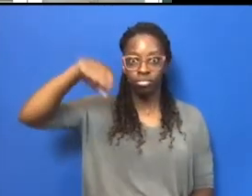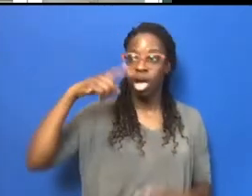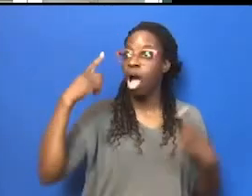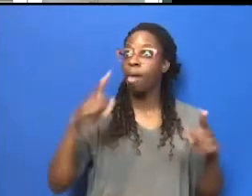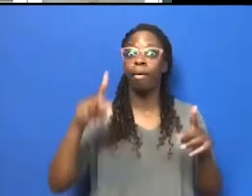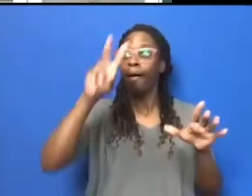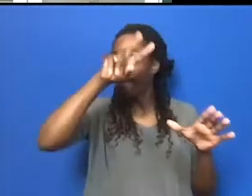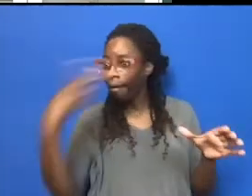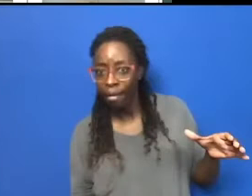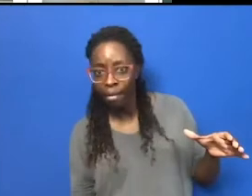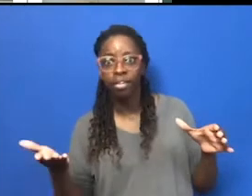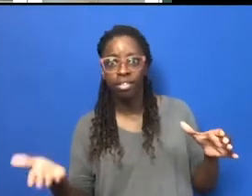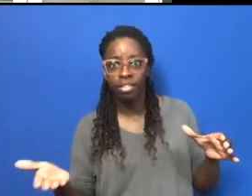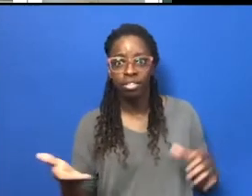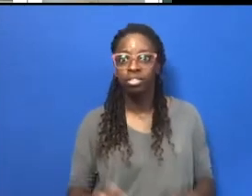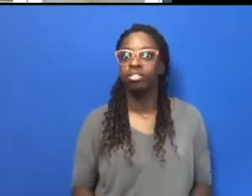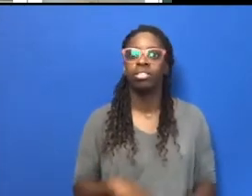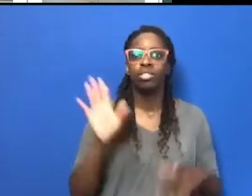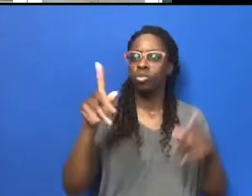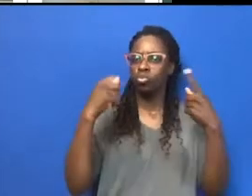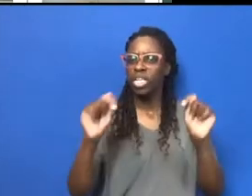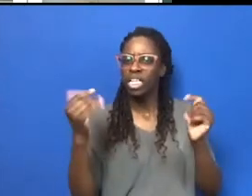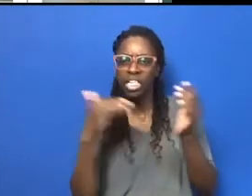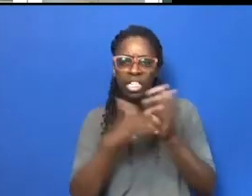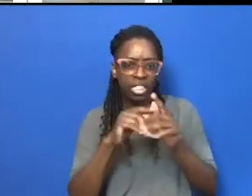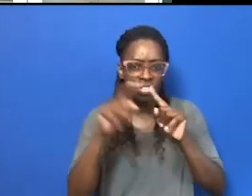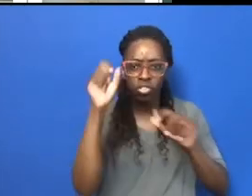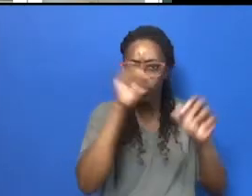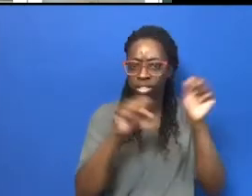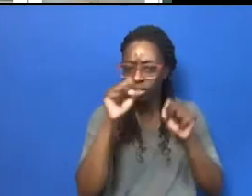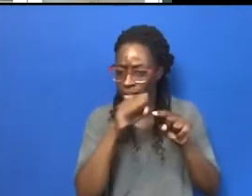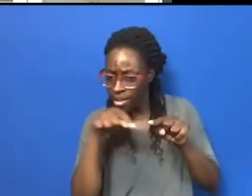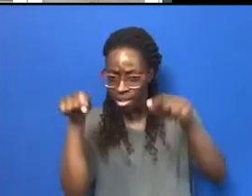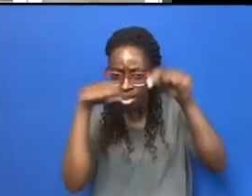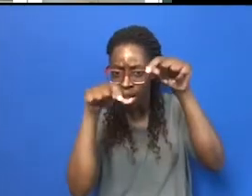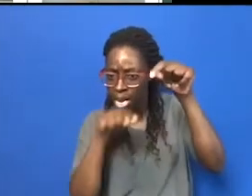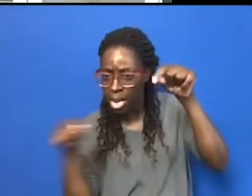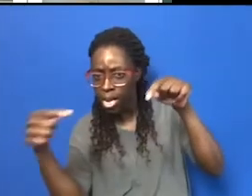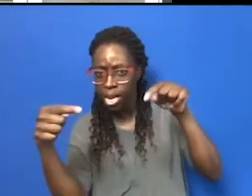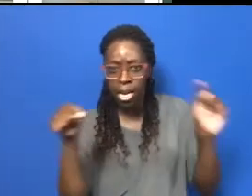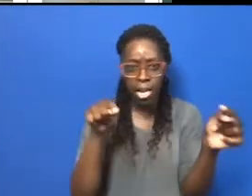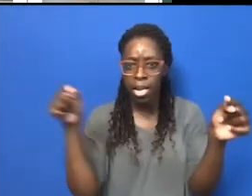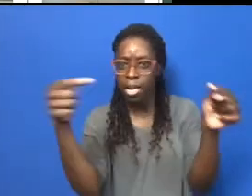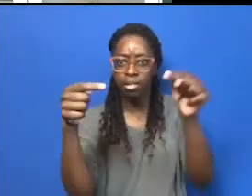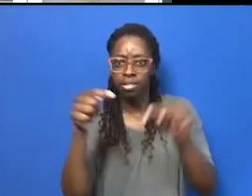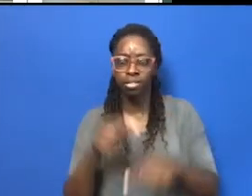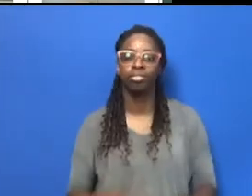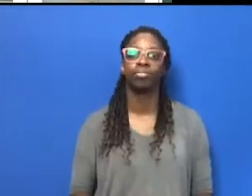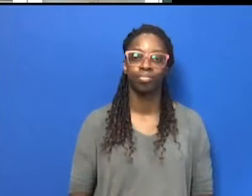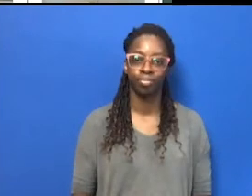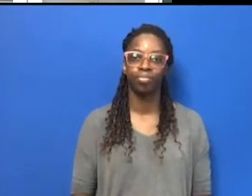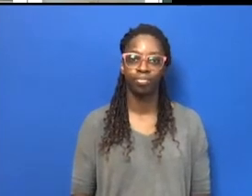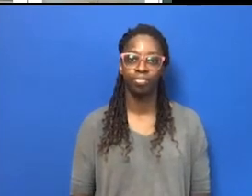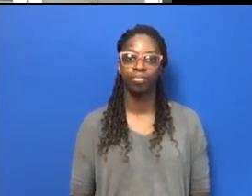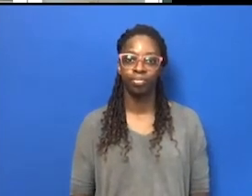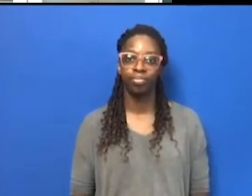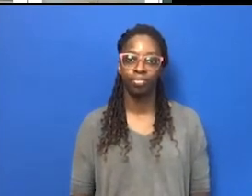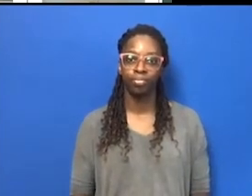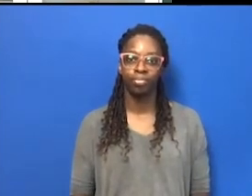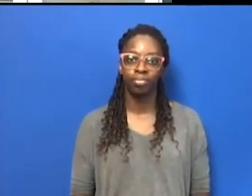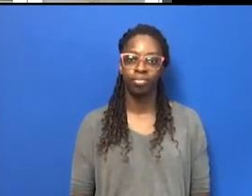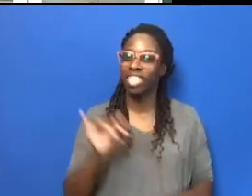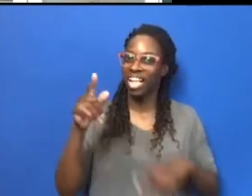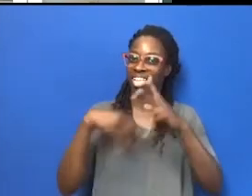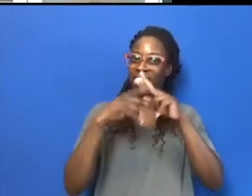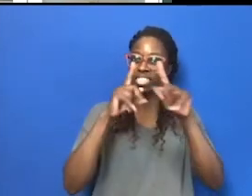they experiment with the movement of the target. So providing these visual sequences can help children